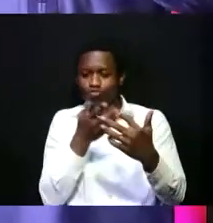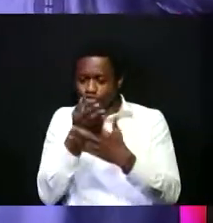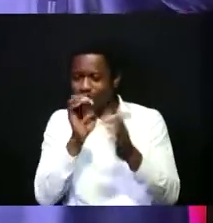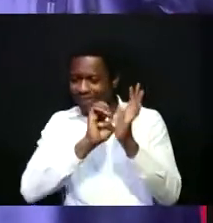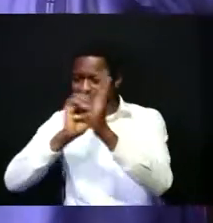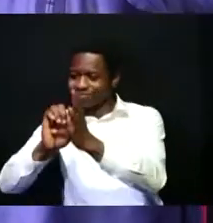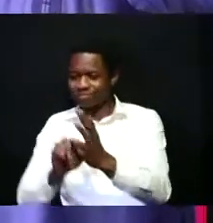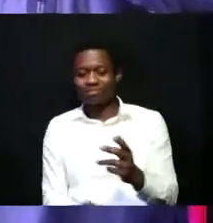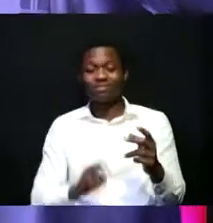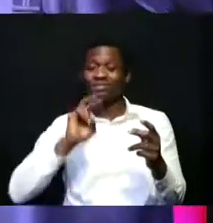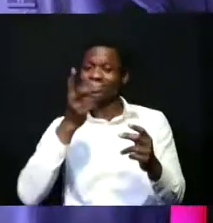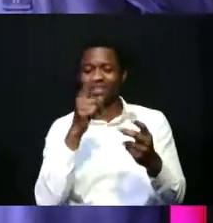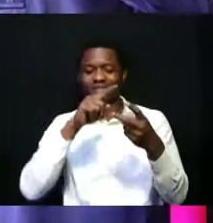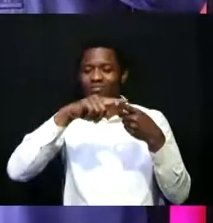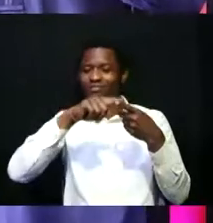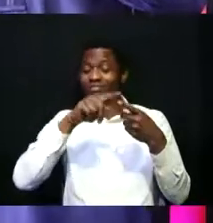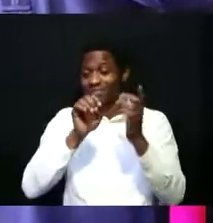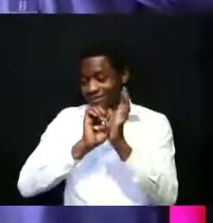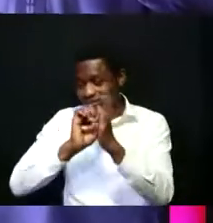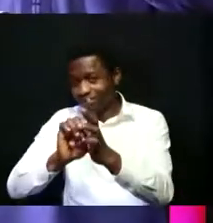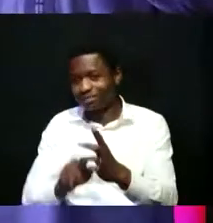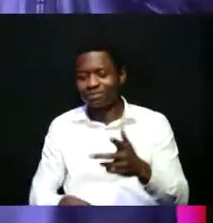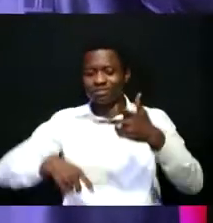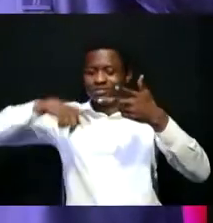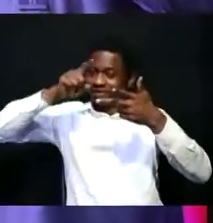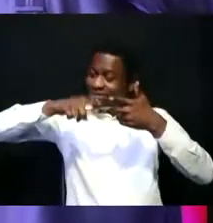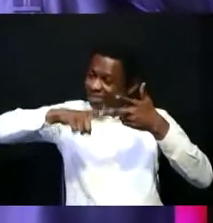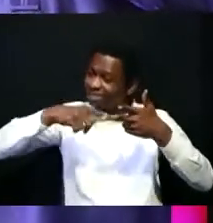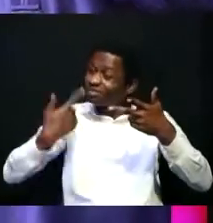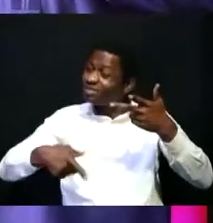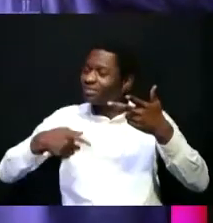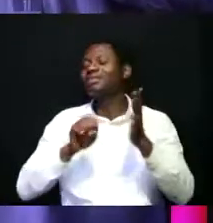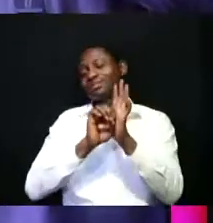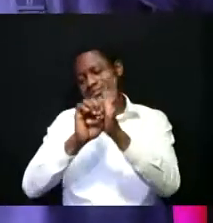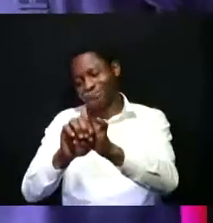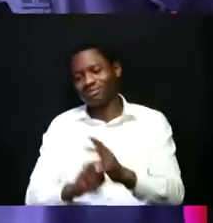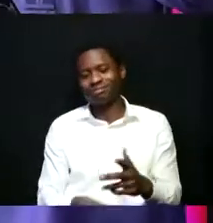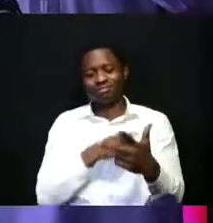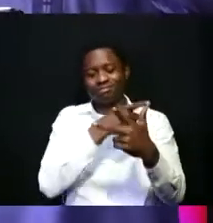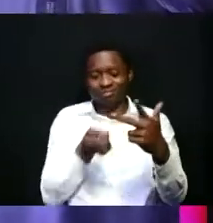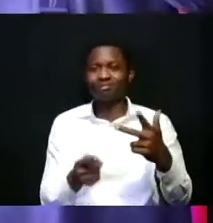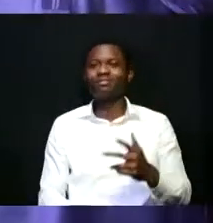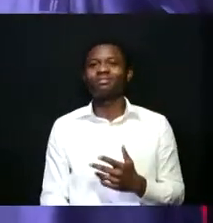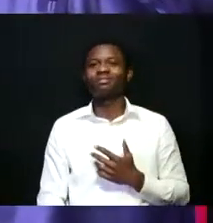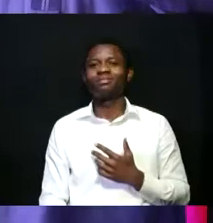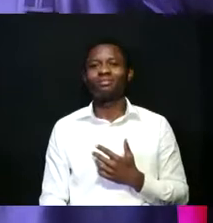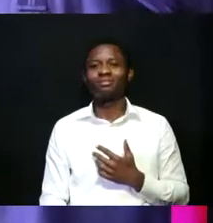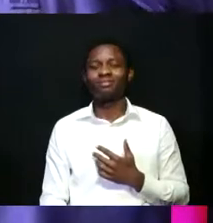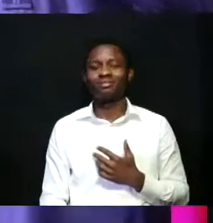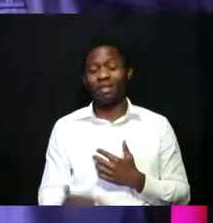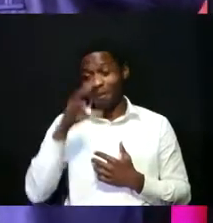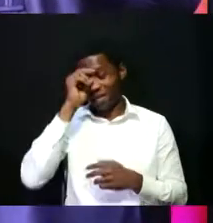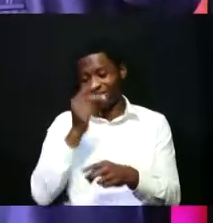The second is by example. And the third is by example. Says